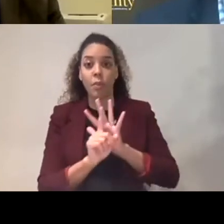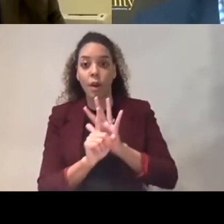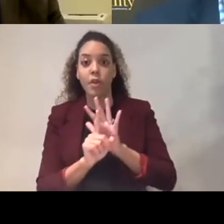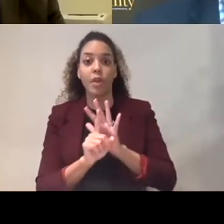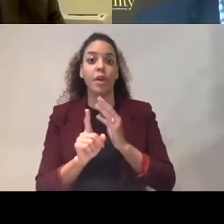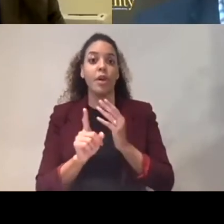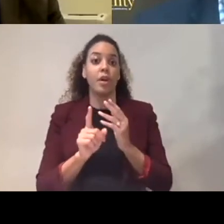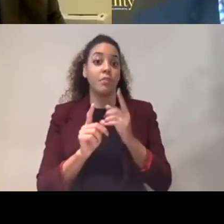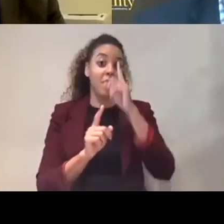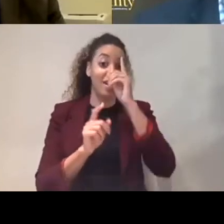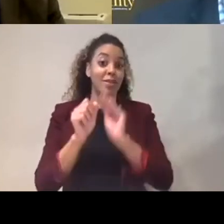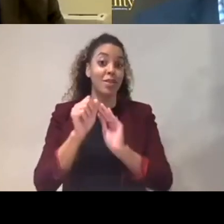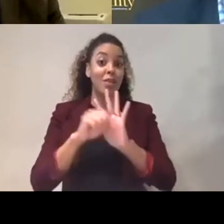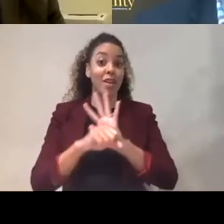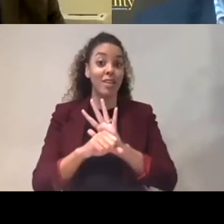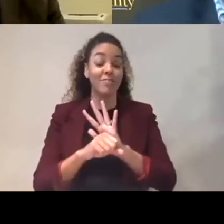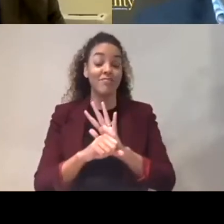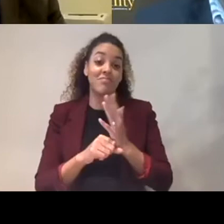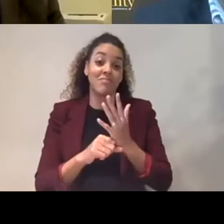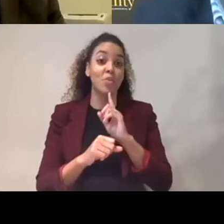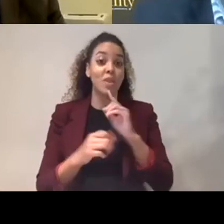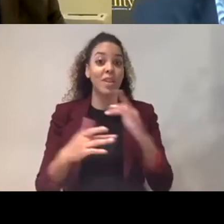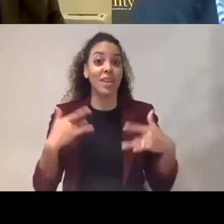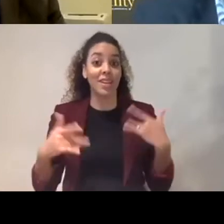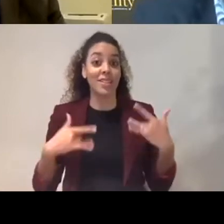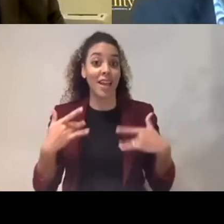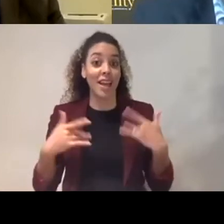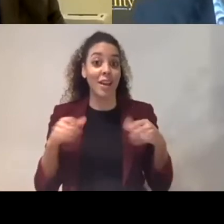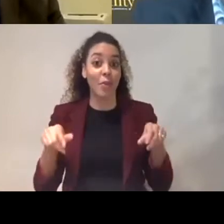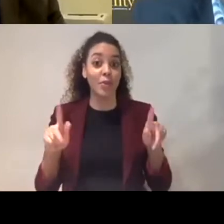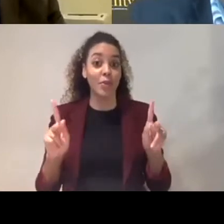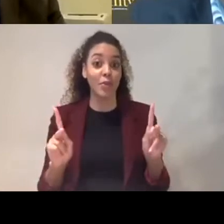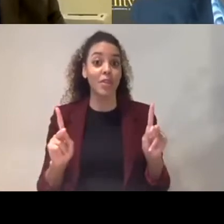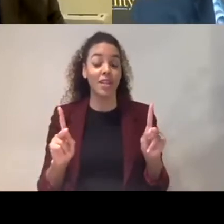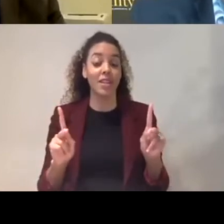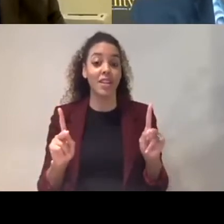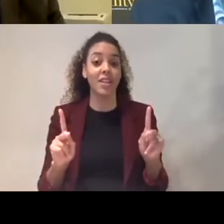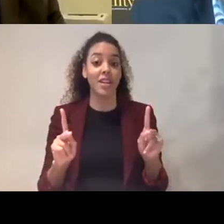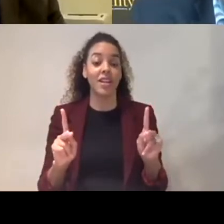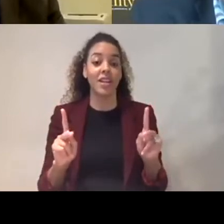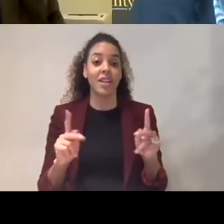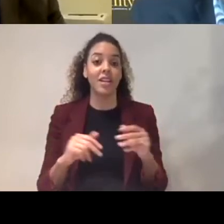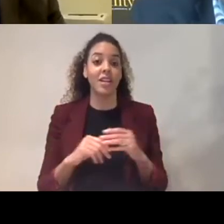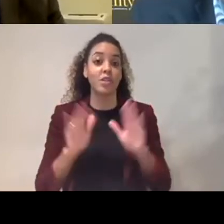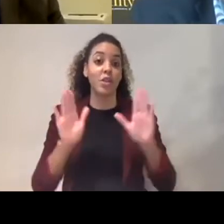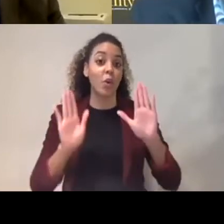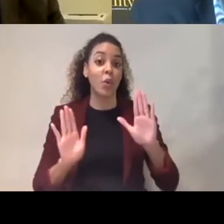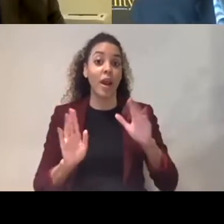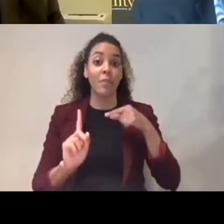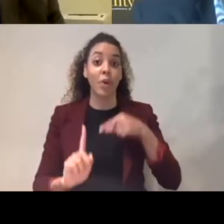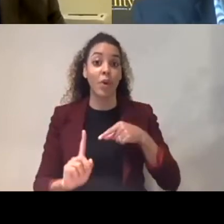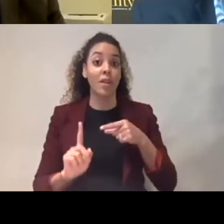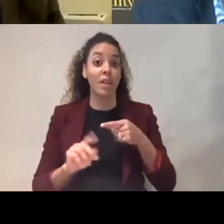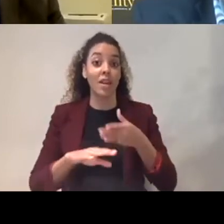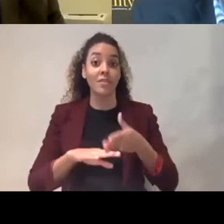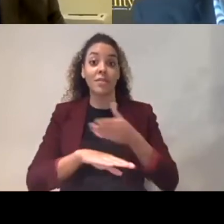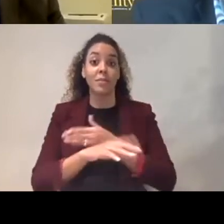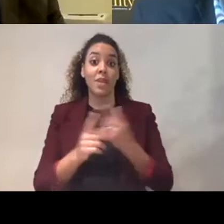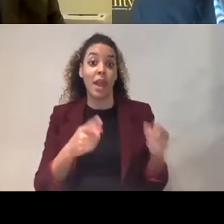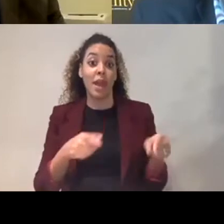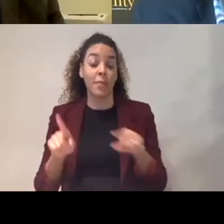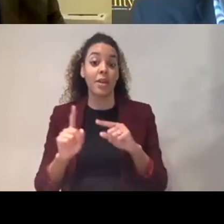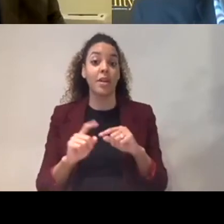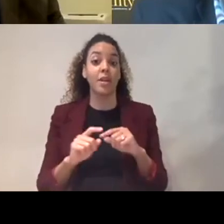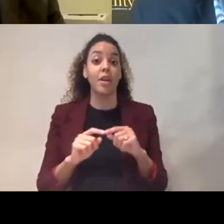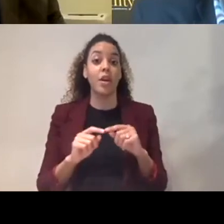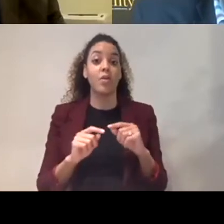exciting opportunity. It's really a notable bright point of something that's happening. From a micro level, groups